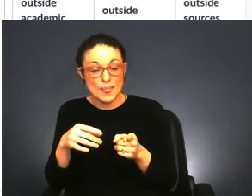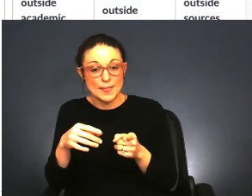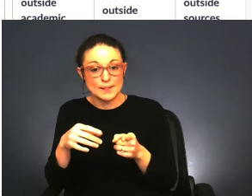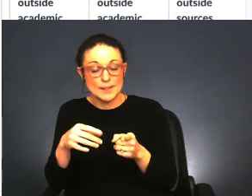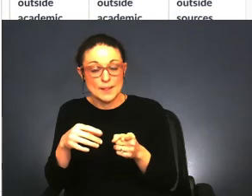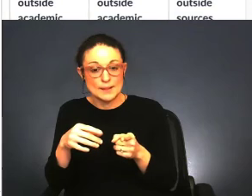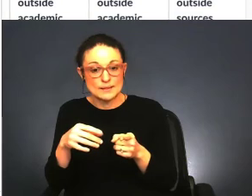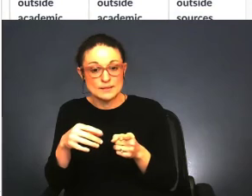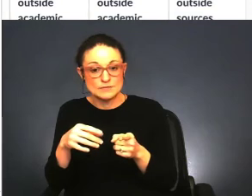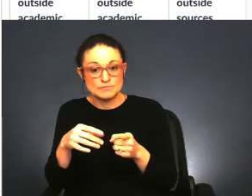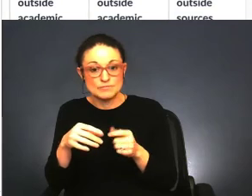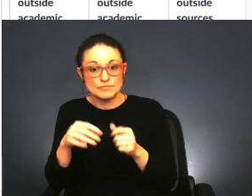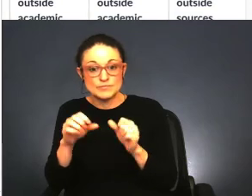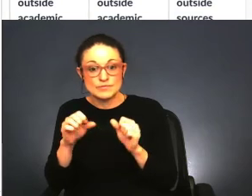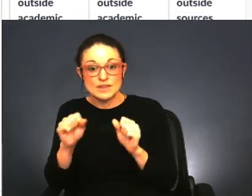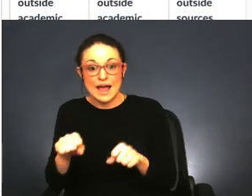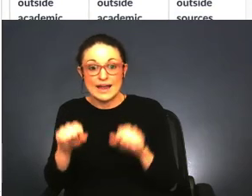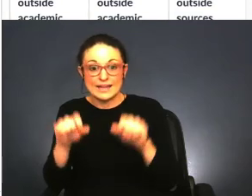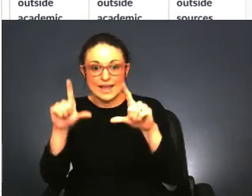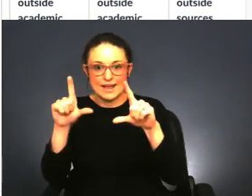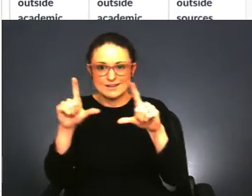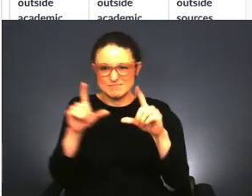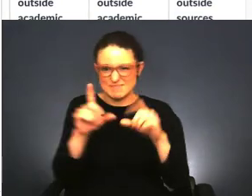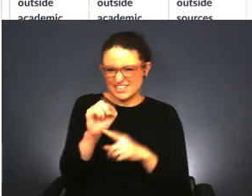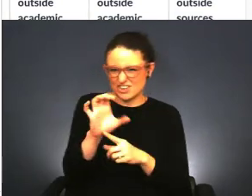minimize my doc viewer.